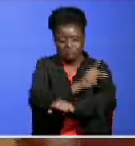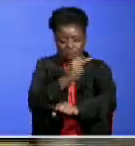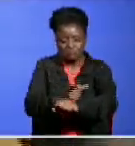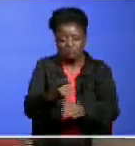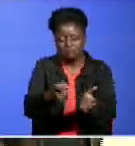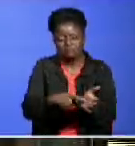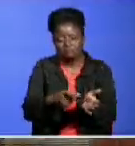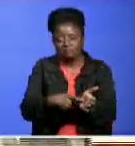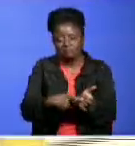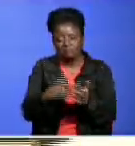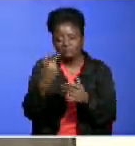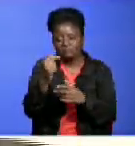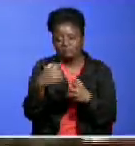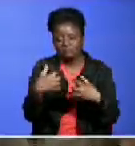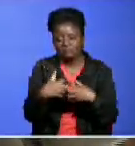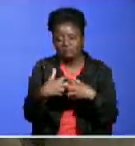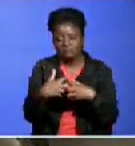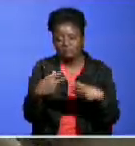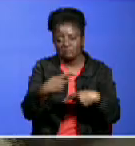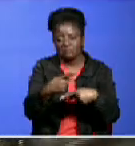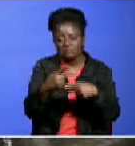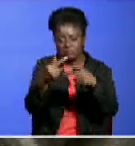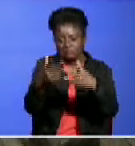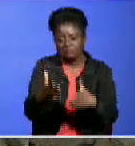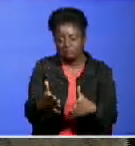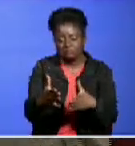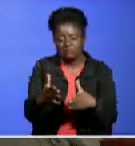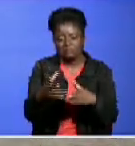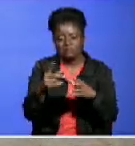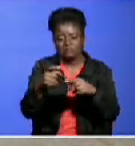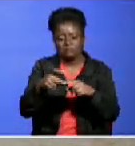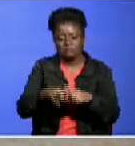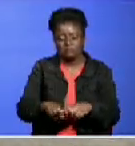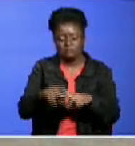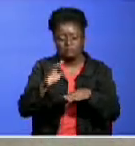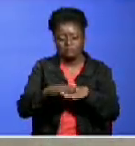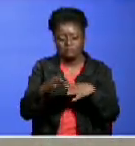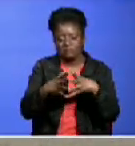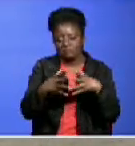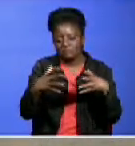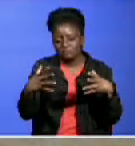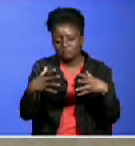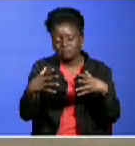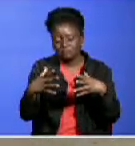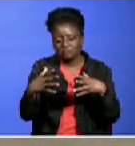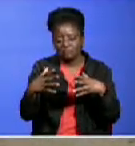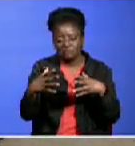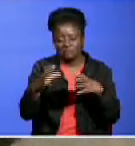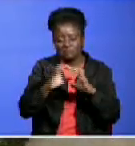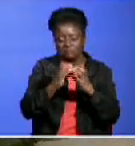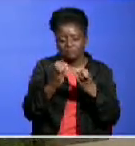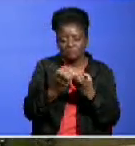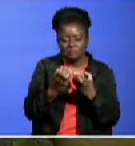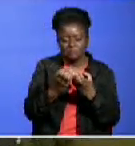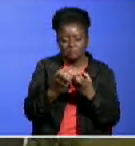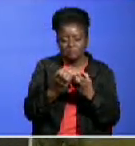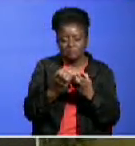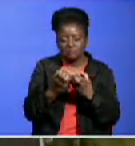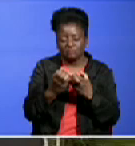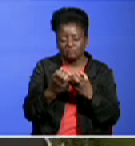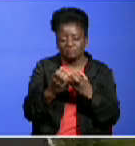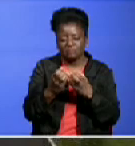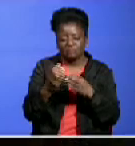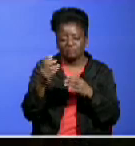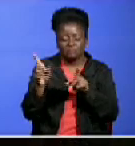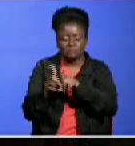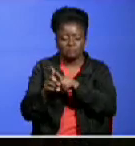Hasty says the electricity provider has relied more heavily on its large corporate clients like hotel properties through its self-generation program to lighten